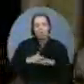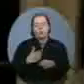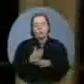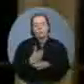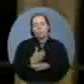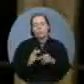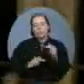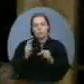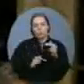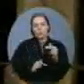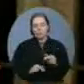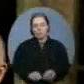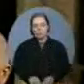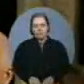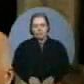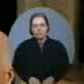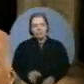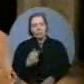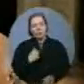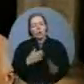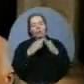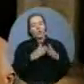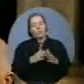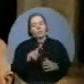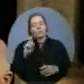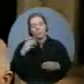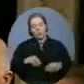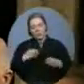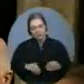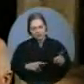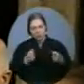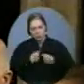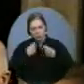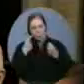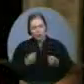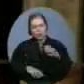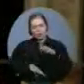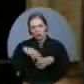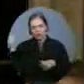I'd ask the Prime Minister whether he's got the courage to go out and give that answer to the workers who are outside.